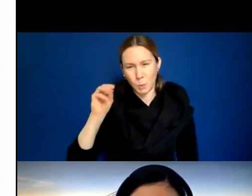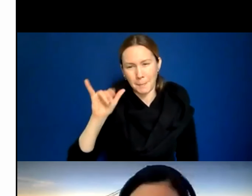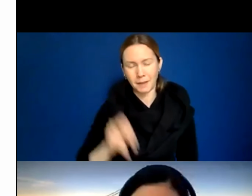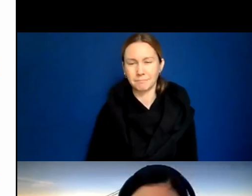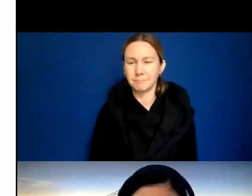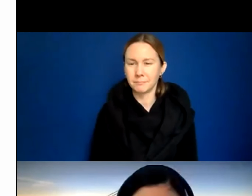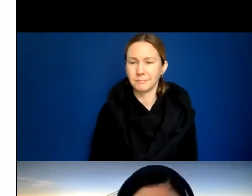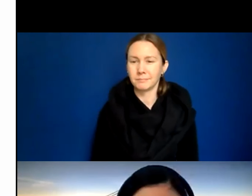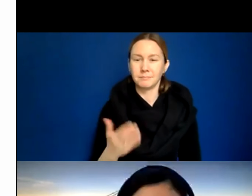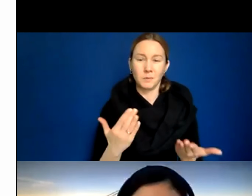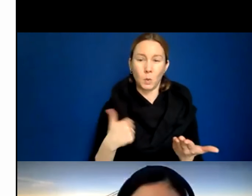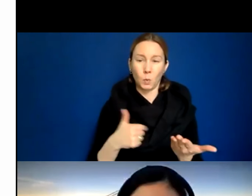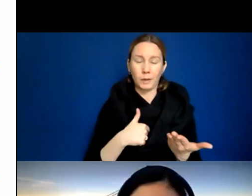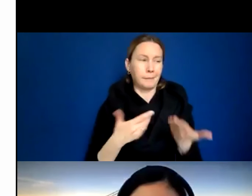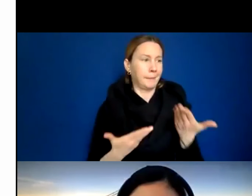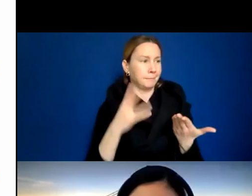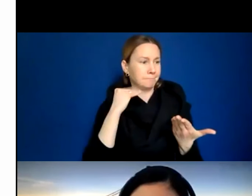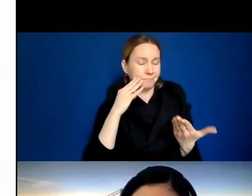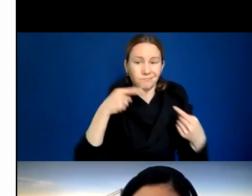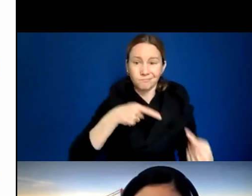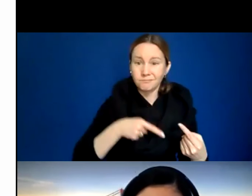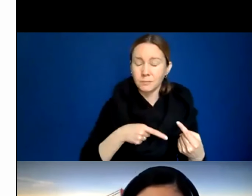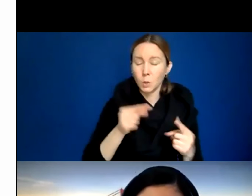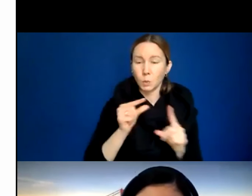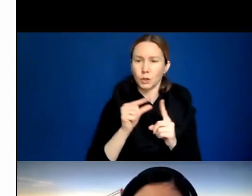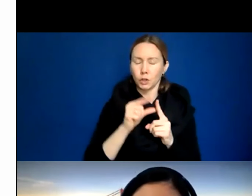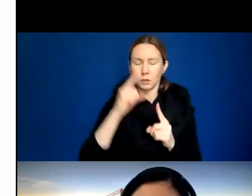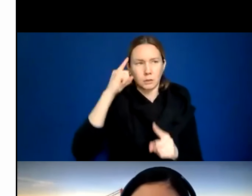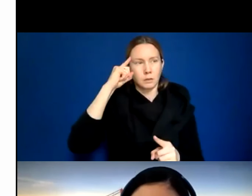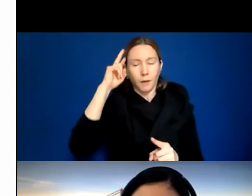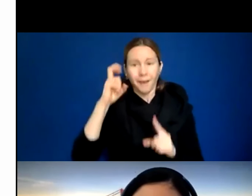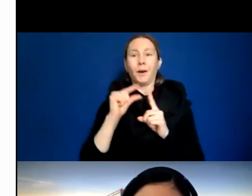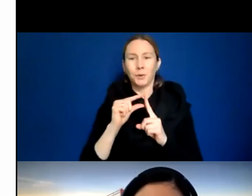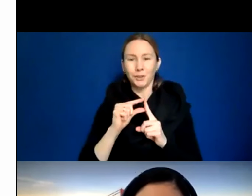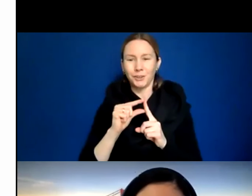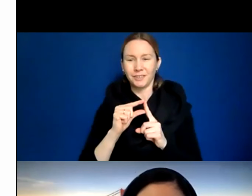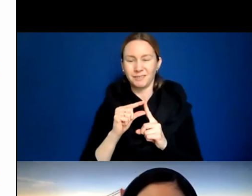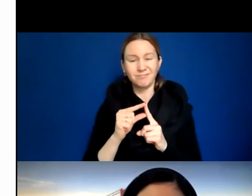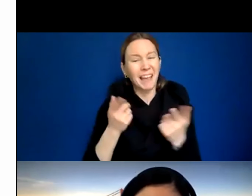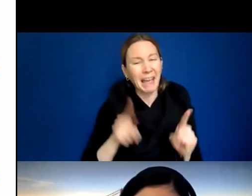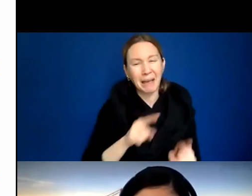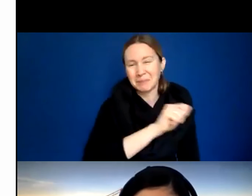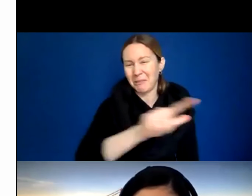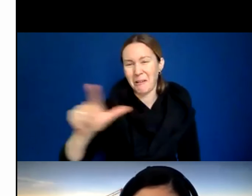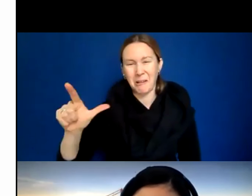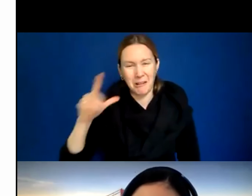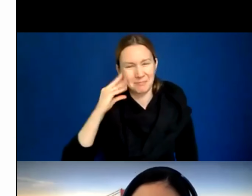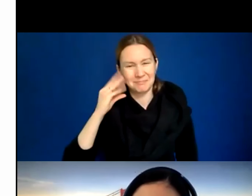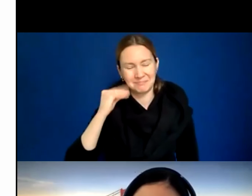like word finding difficulties. It can really happen to all of us, but when it happens more